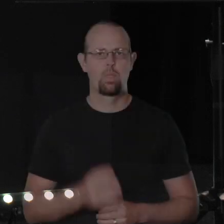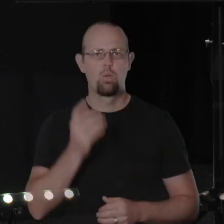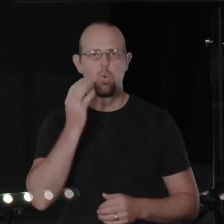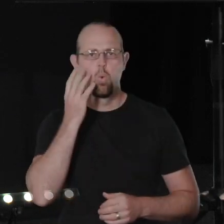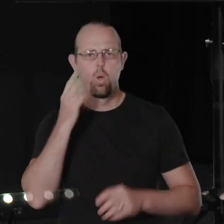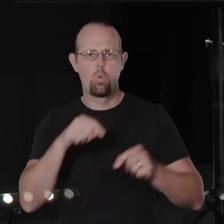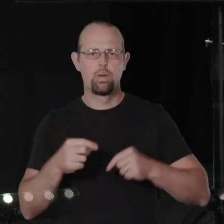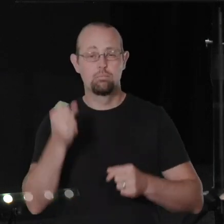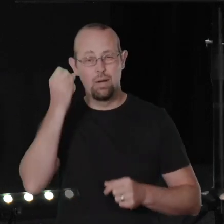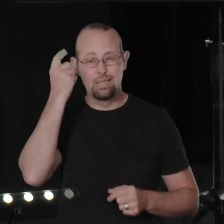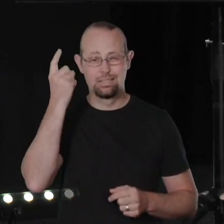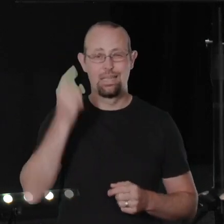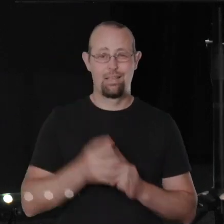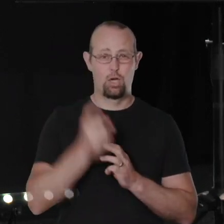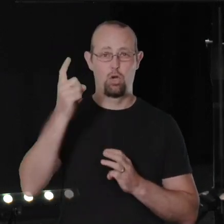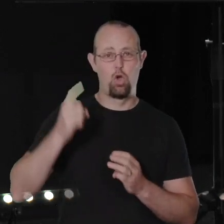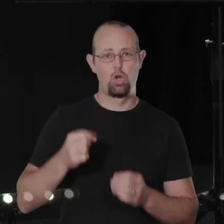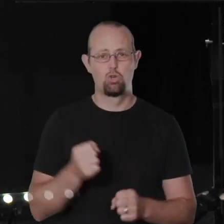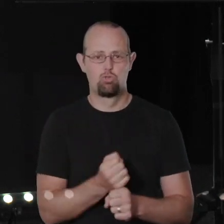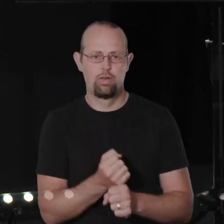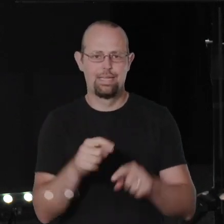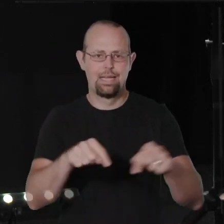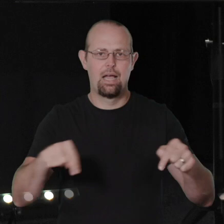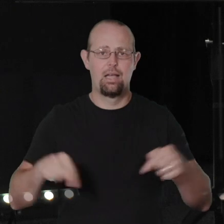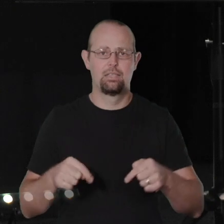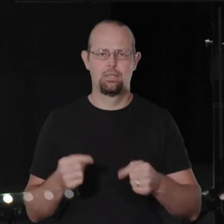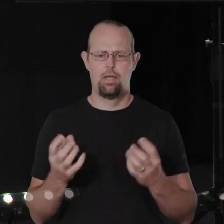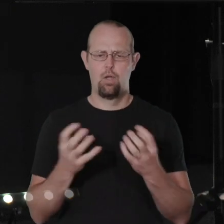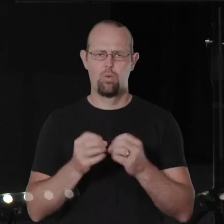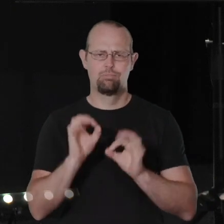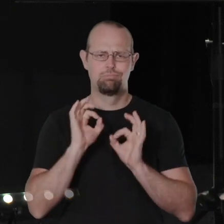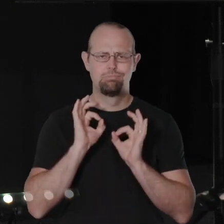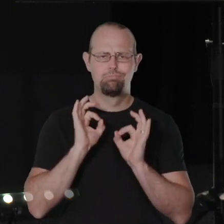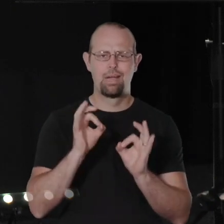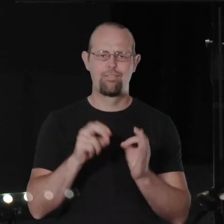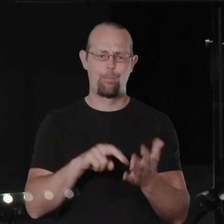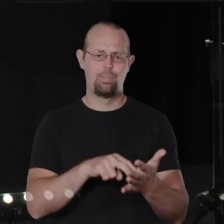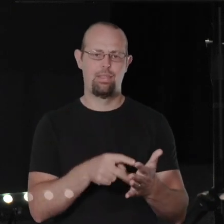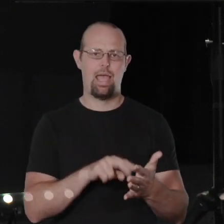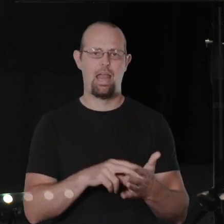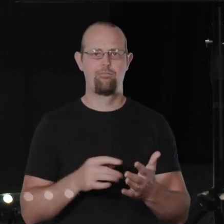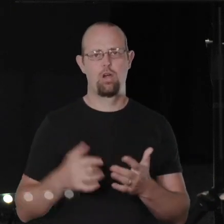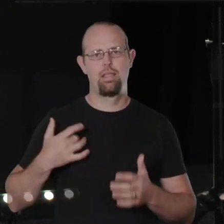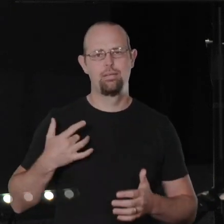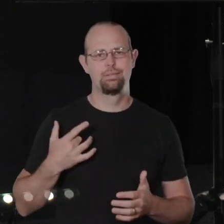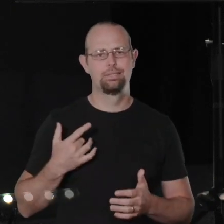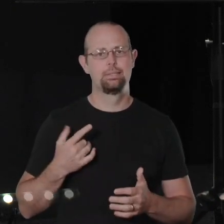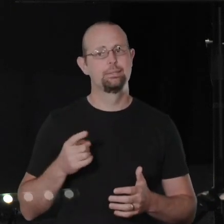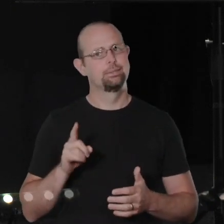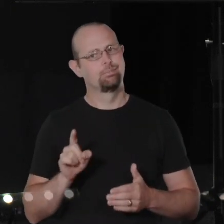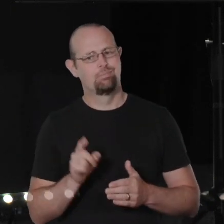the iniquity of us all. Once we understand that God created us with a perfect